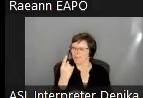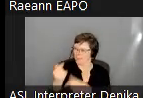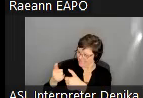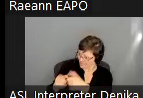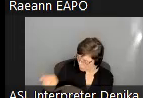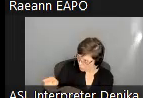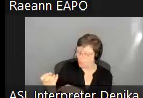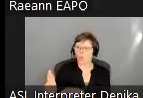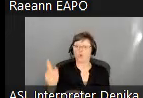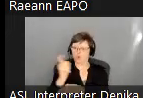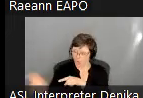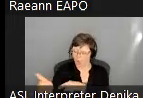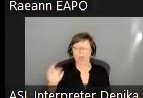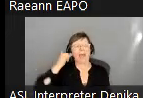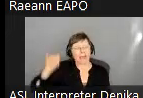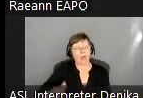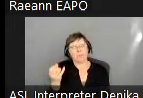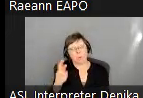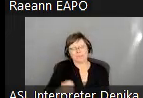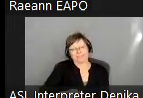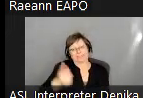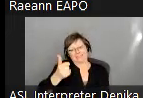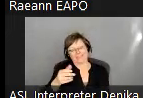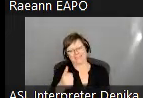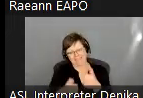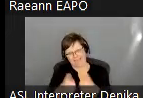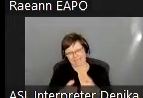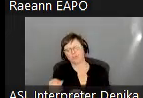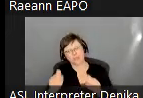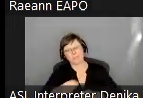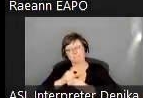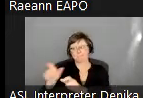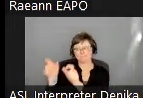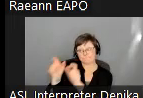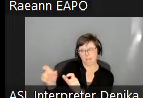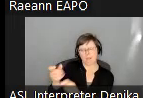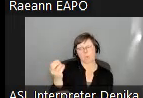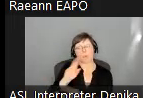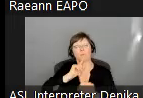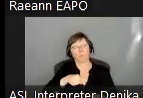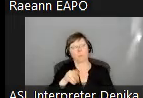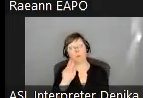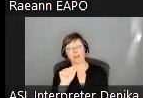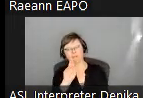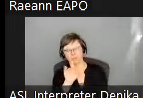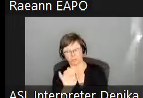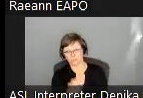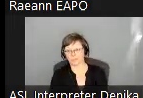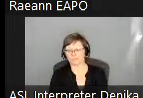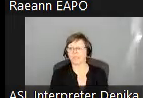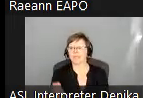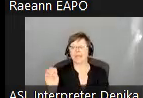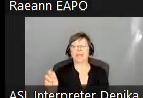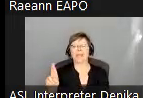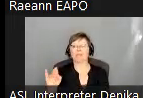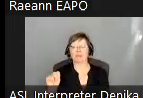you have like WhatsApp or something like that, you can actually block it or report the abuse. Okay. Yeah, Benedict, sorry. And John, I'm just going to add to